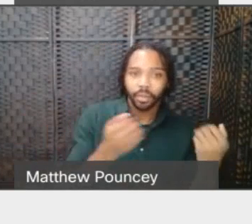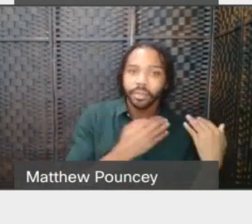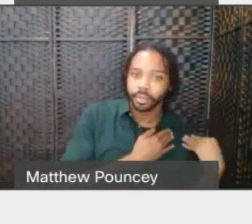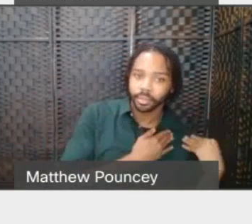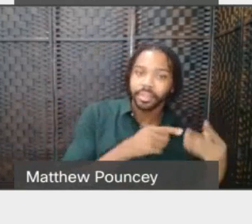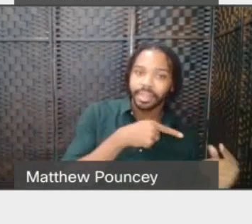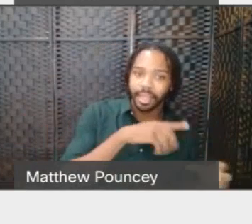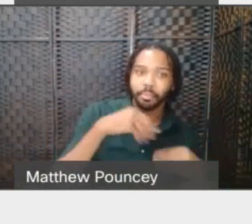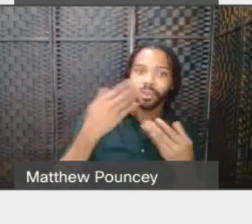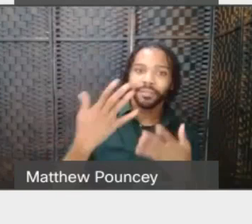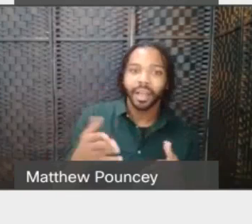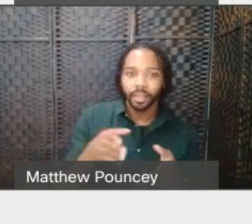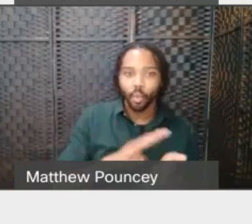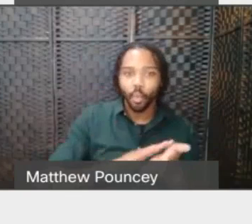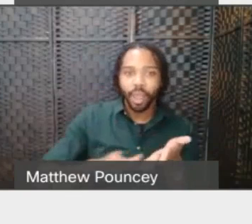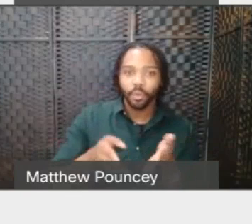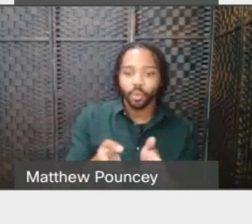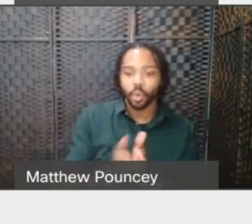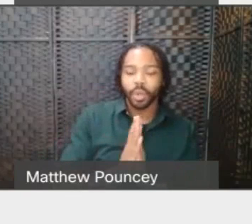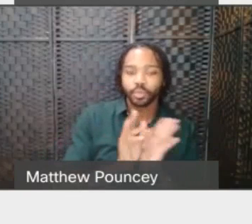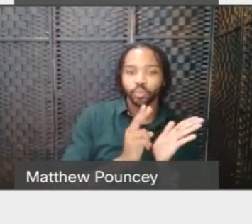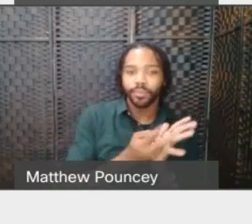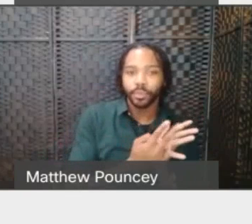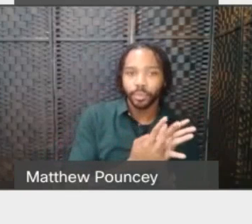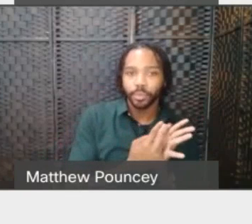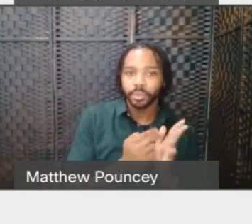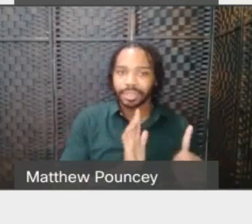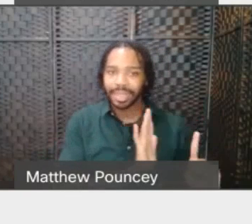the waiver request reviews.